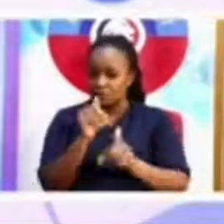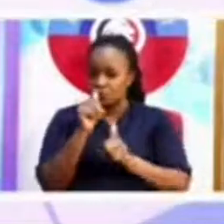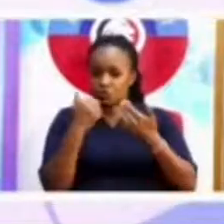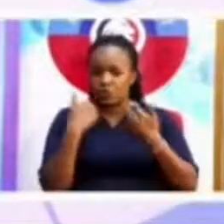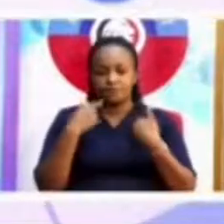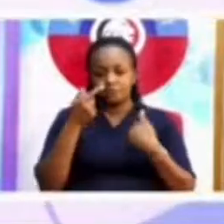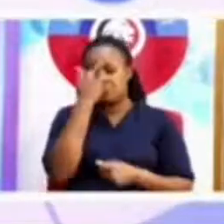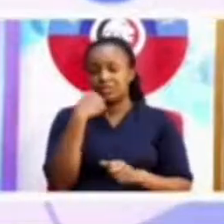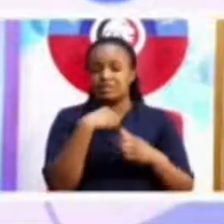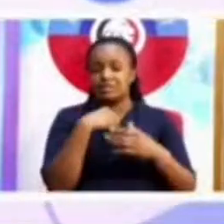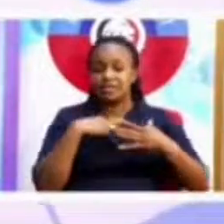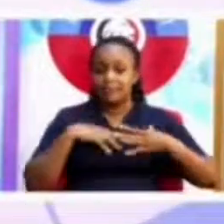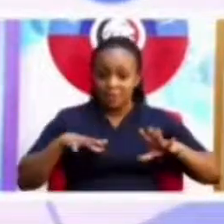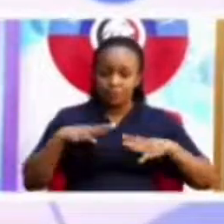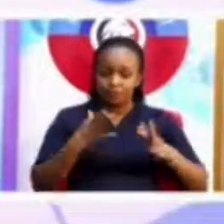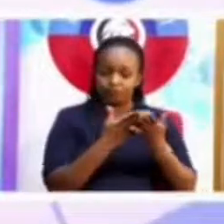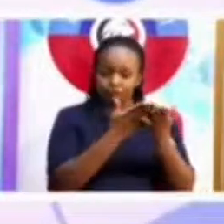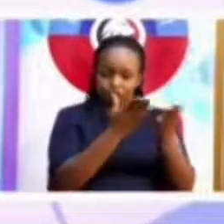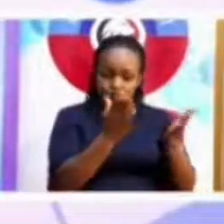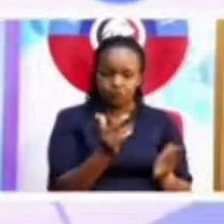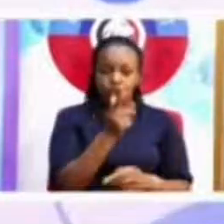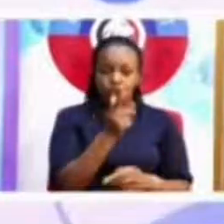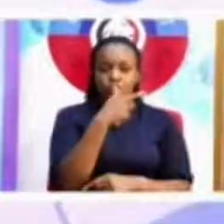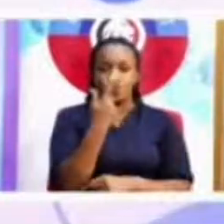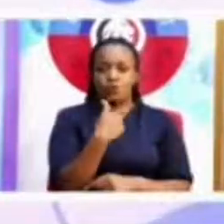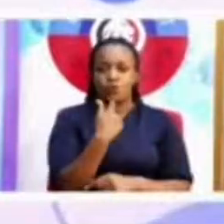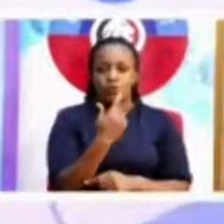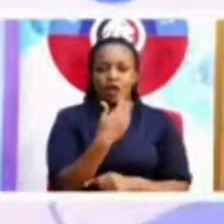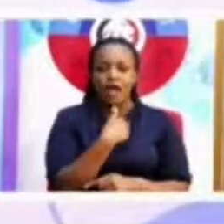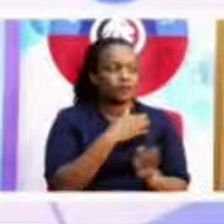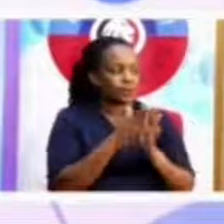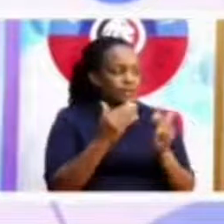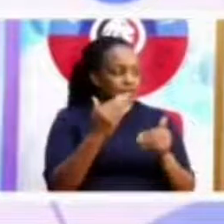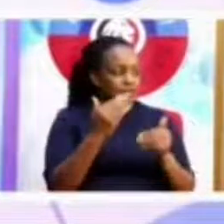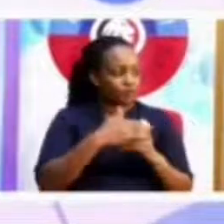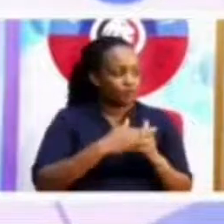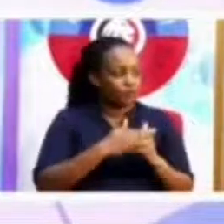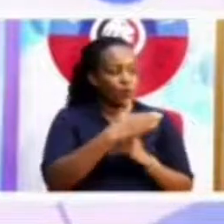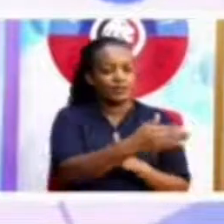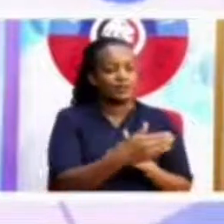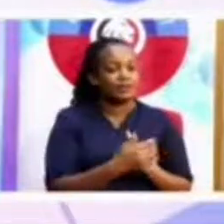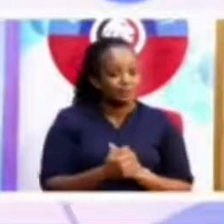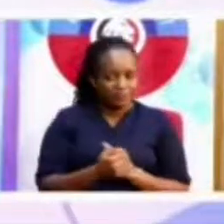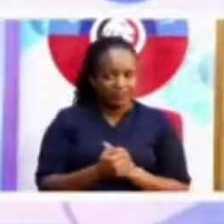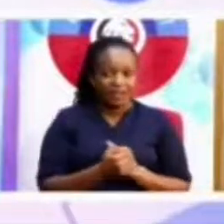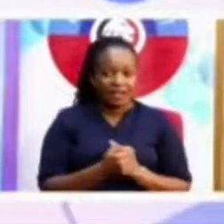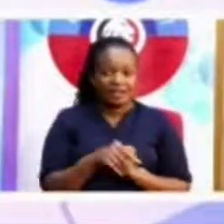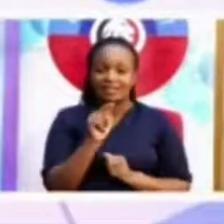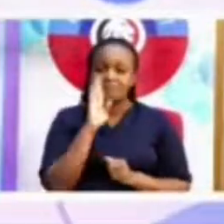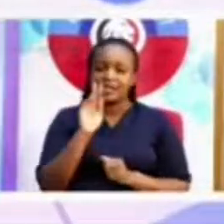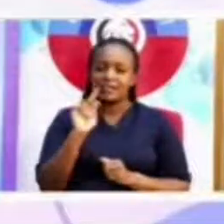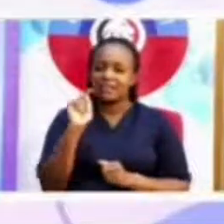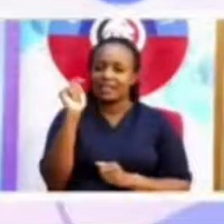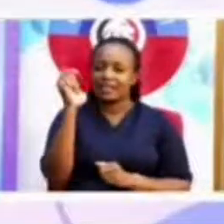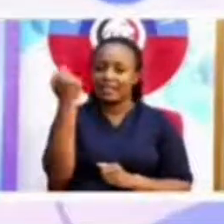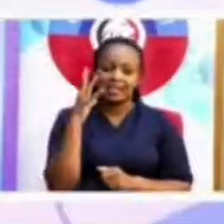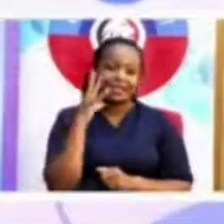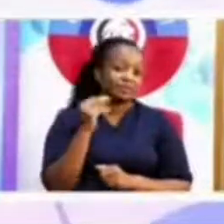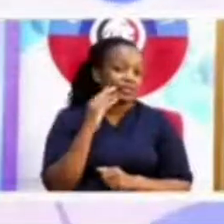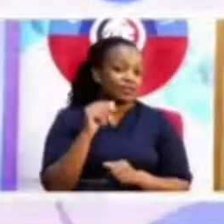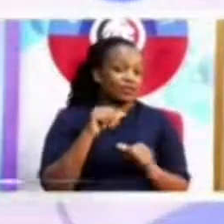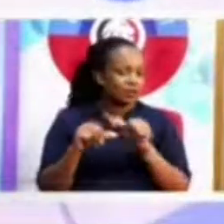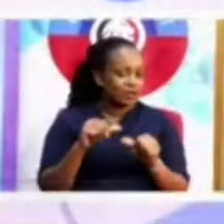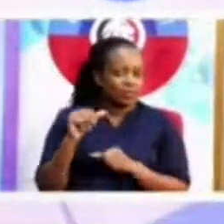will carry those plans forward. So asante sana. That's been the Kenyan experience. What about the South